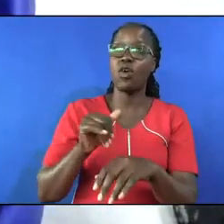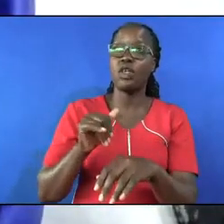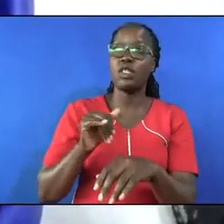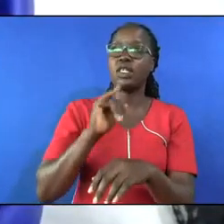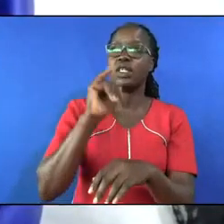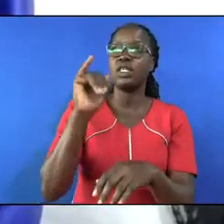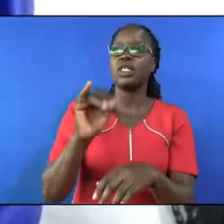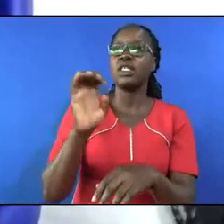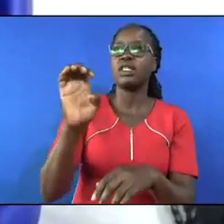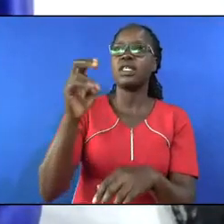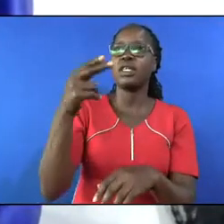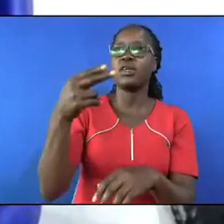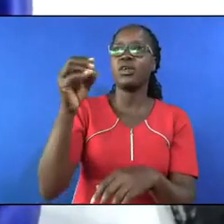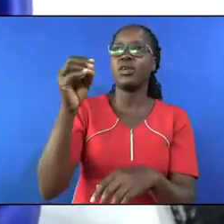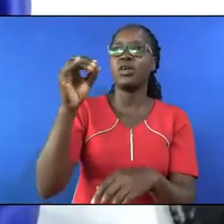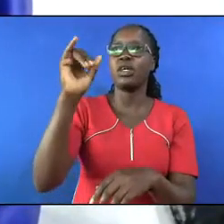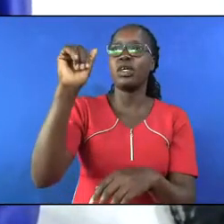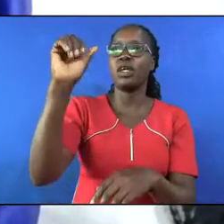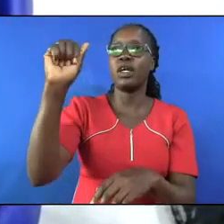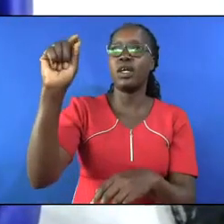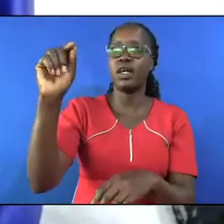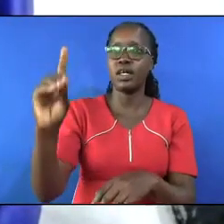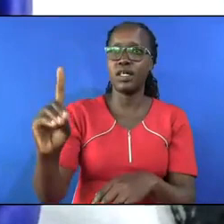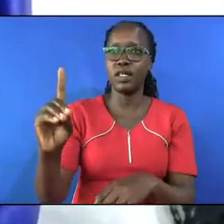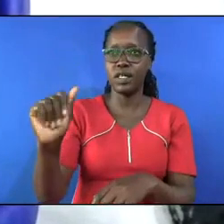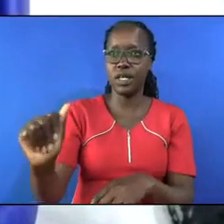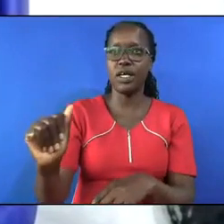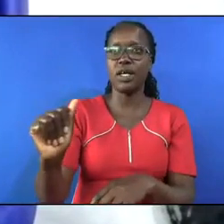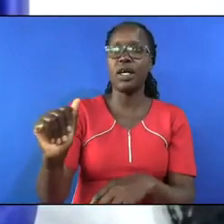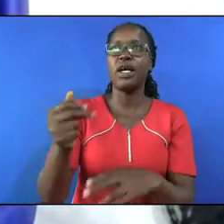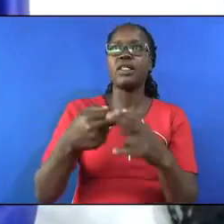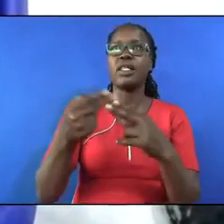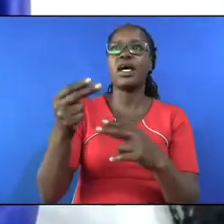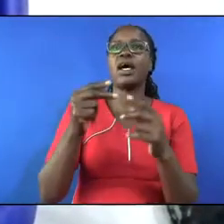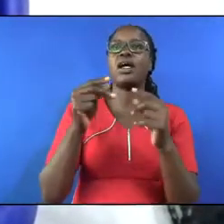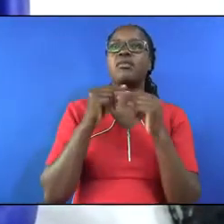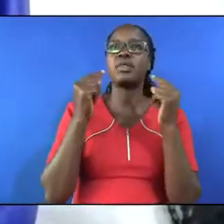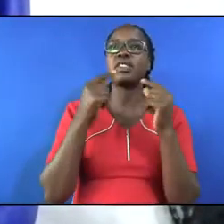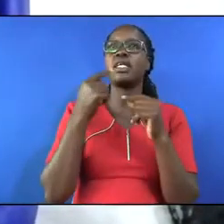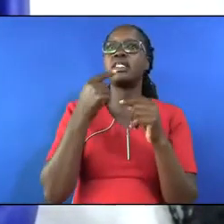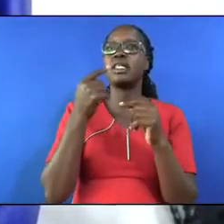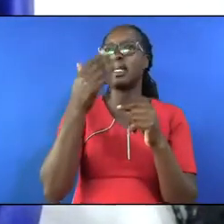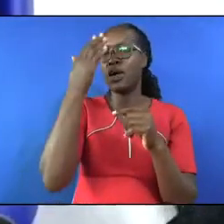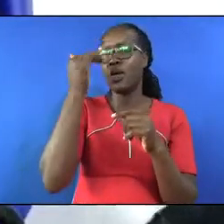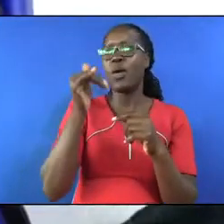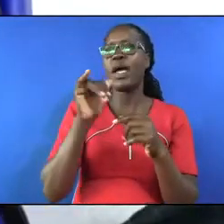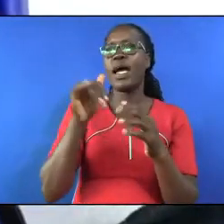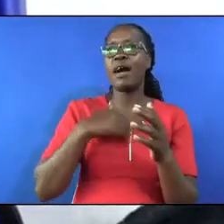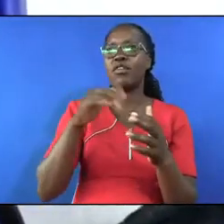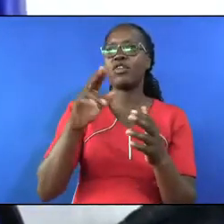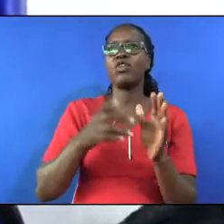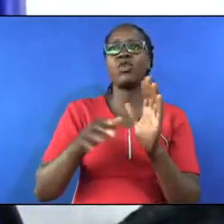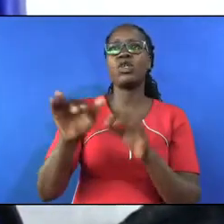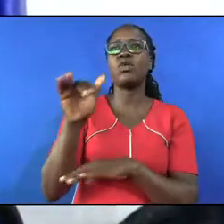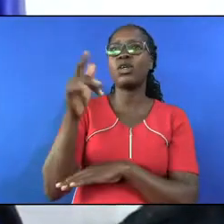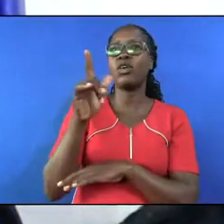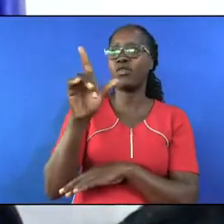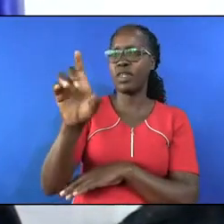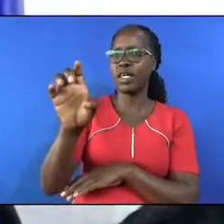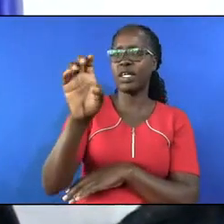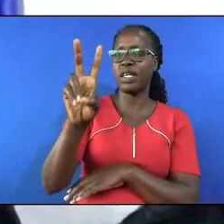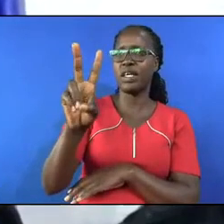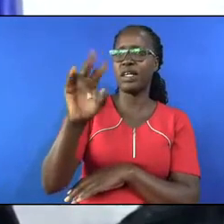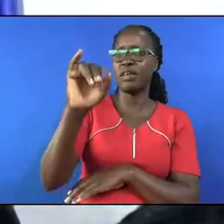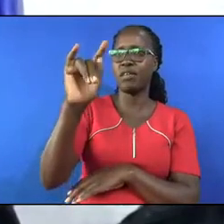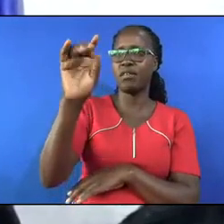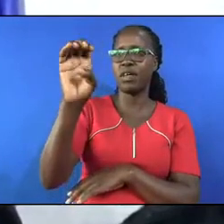Now he went out and made war against the Philistines and broke down the wall of Gath, the